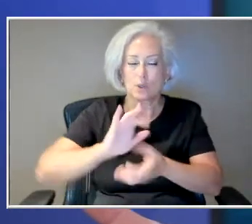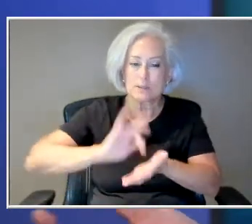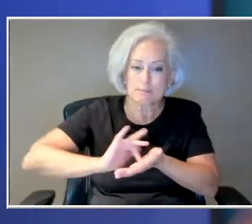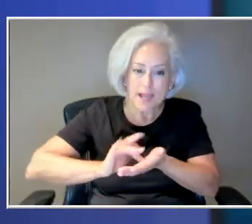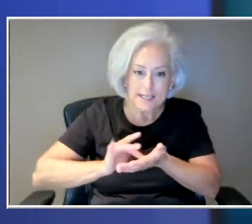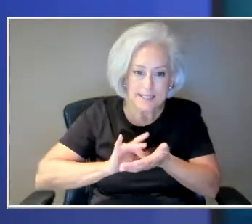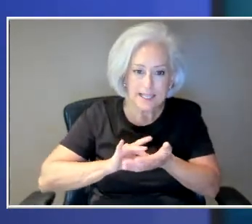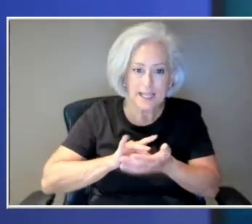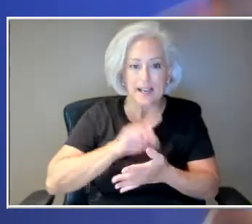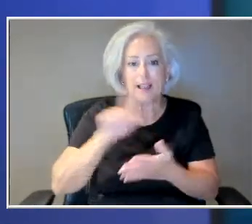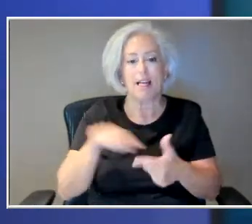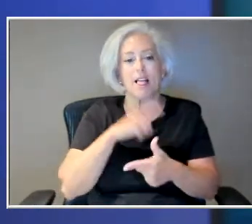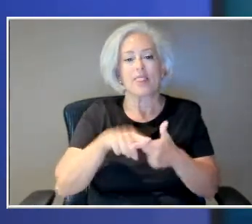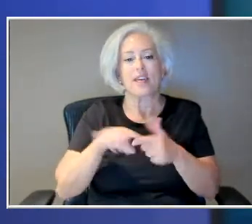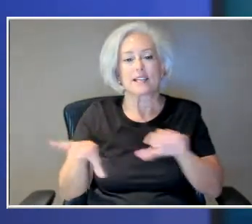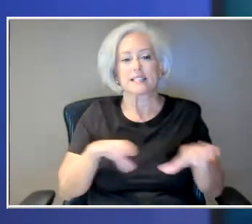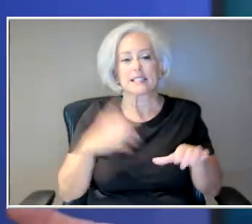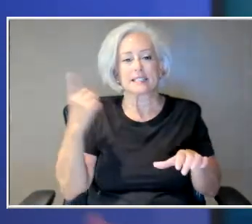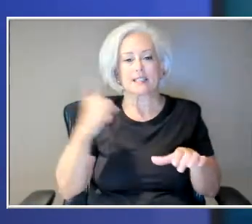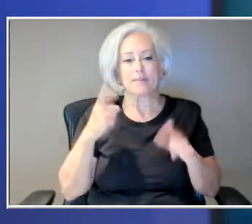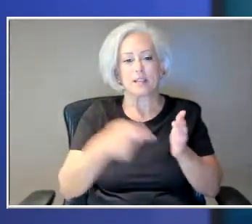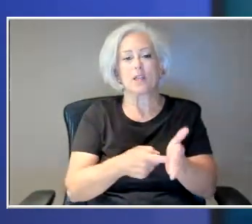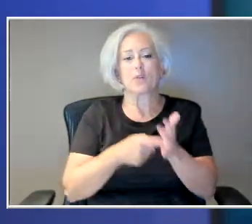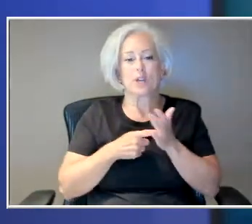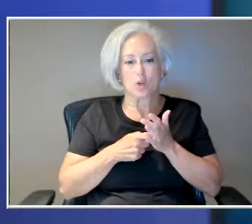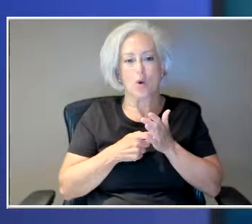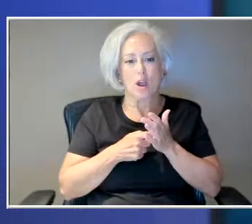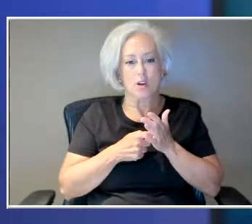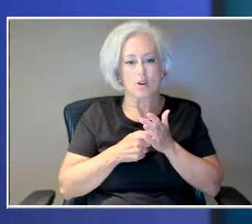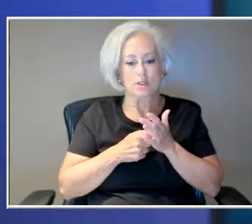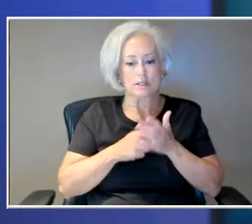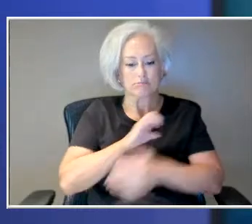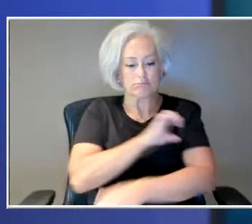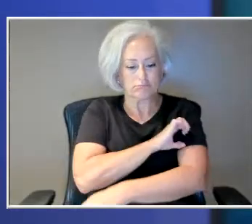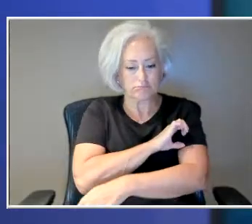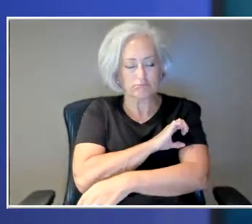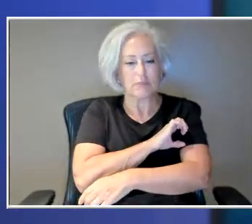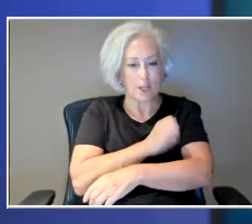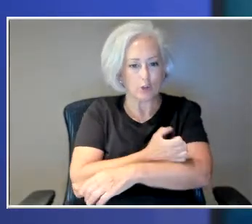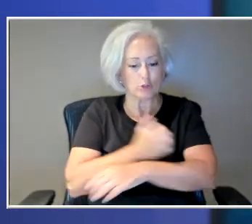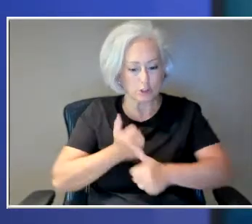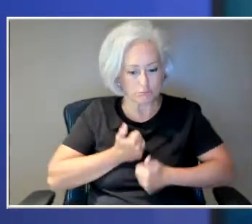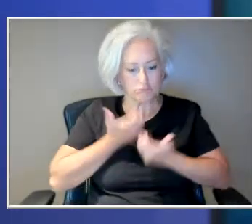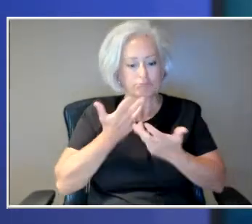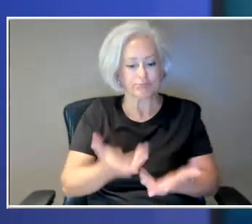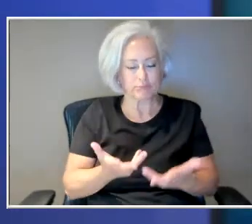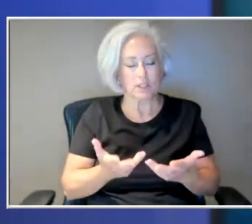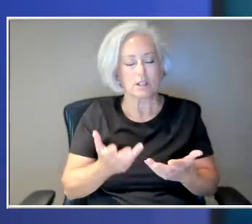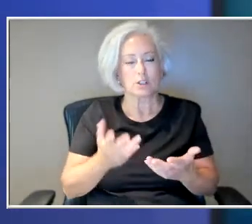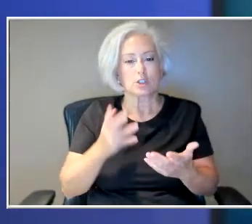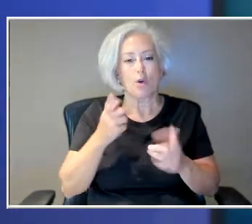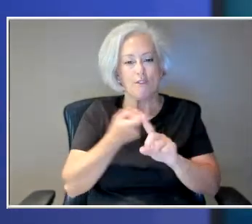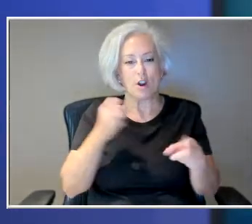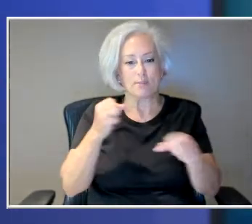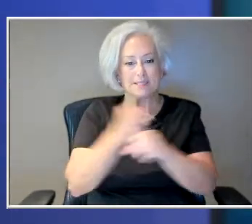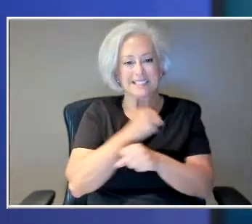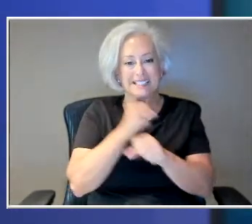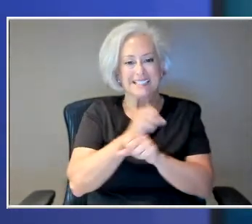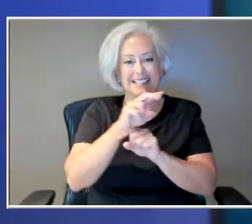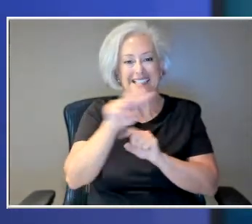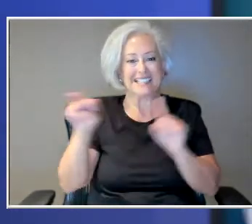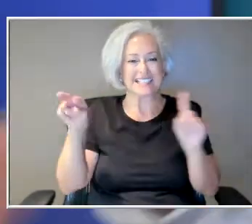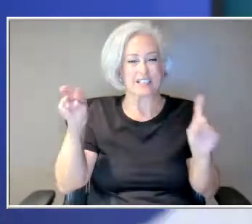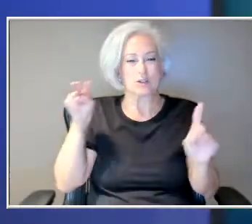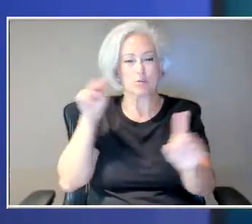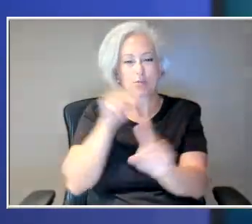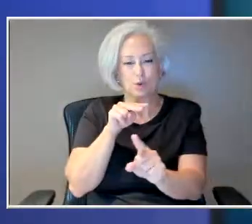that requires important exertion. So from a statistical point of view, they were behind the 8 ball. I'm just very